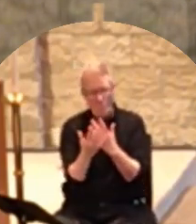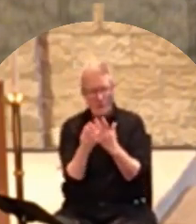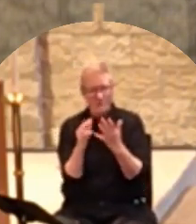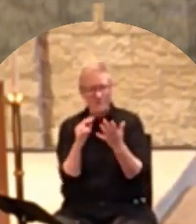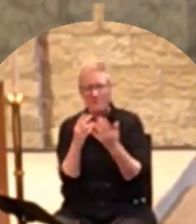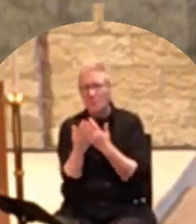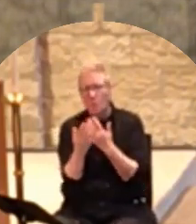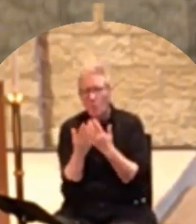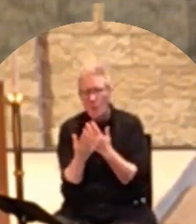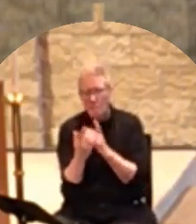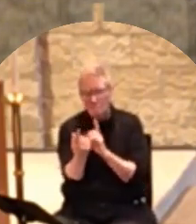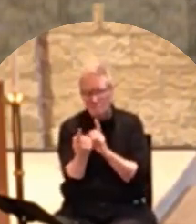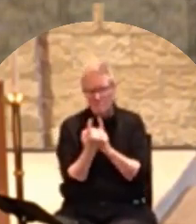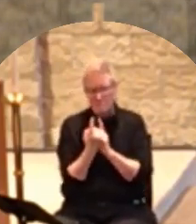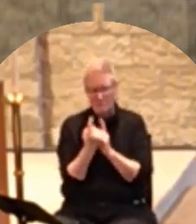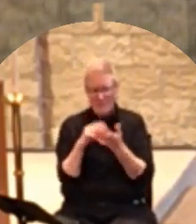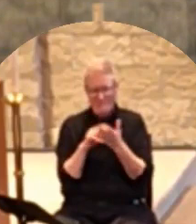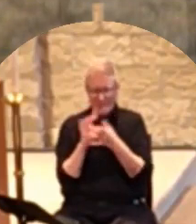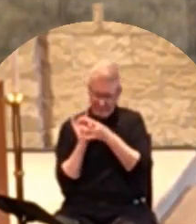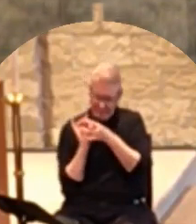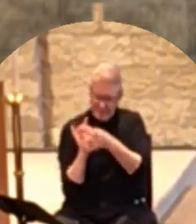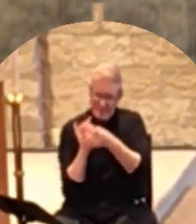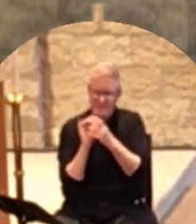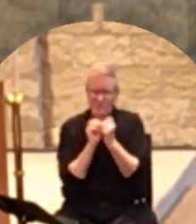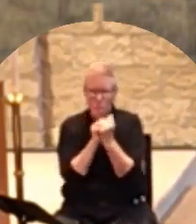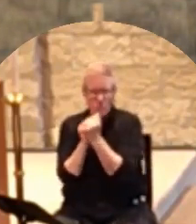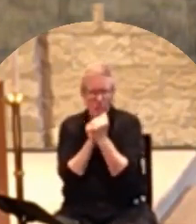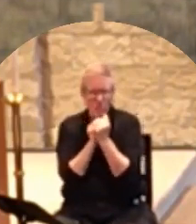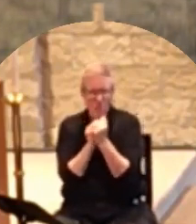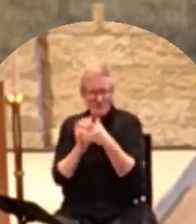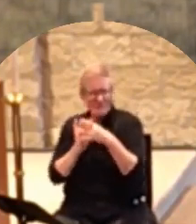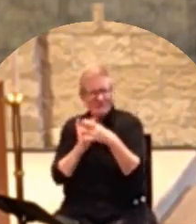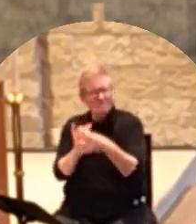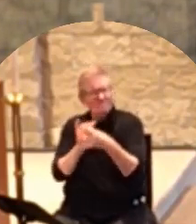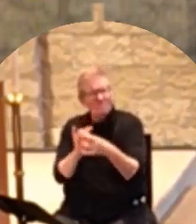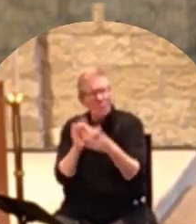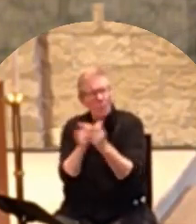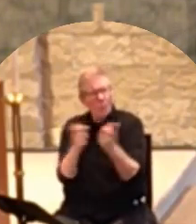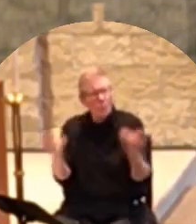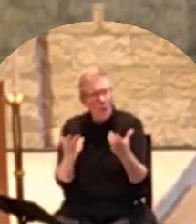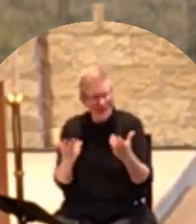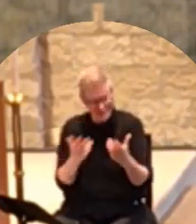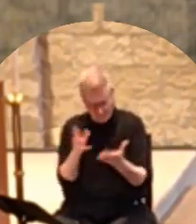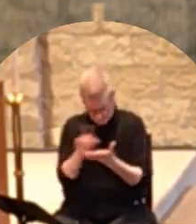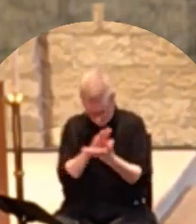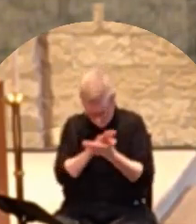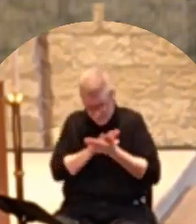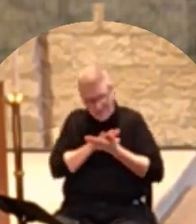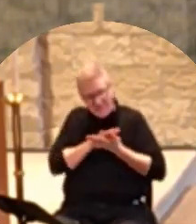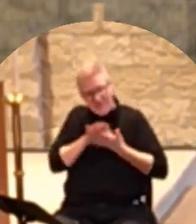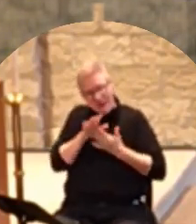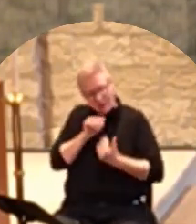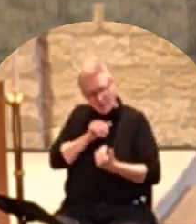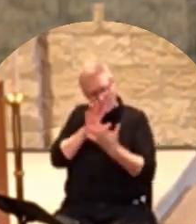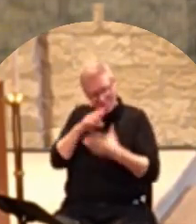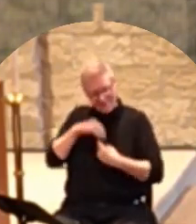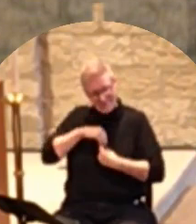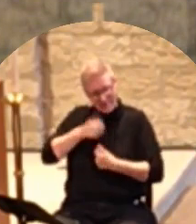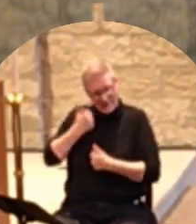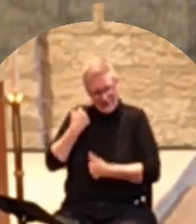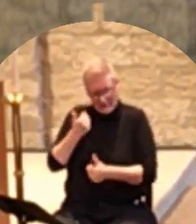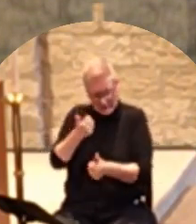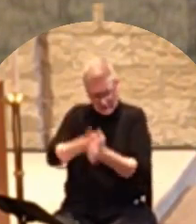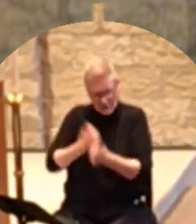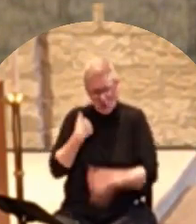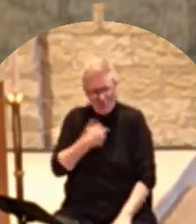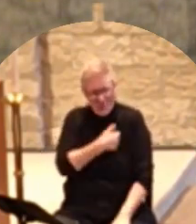together? We're binding ourselves with that divine presence within. We are binding it and knowing it.